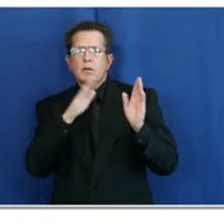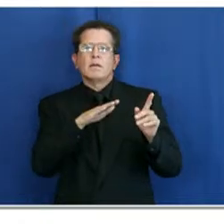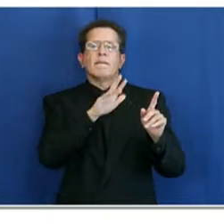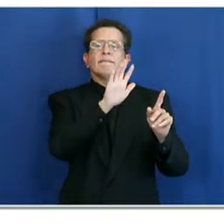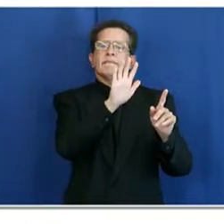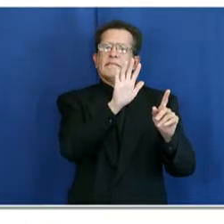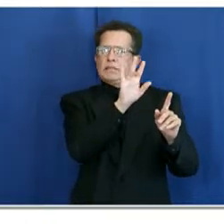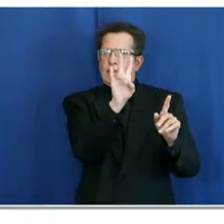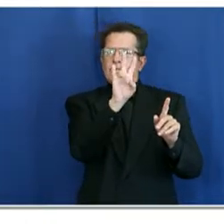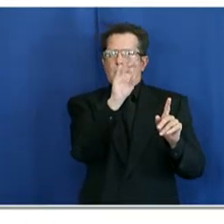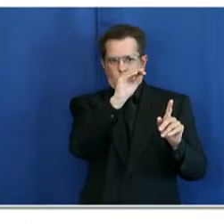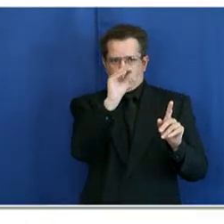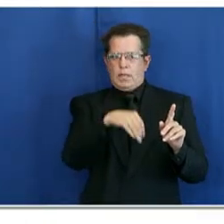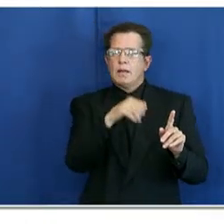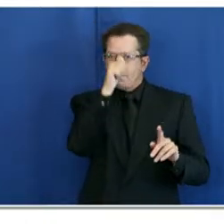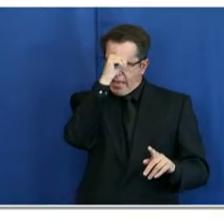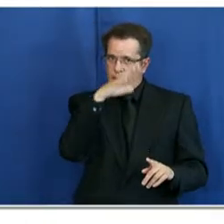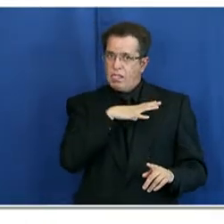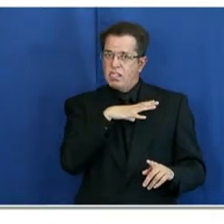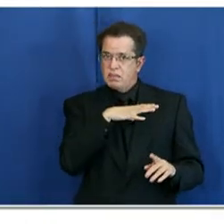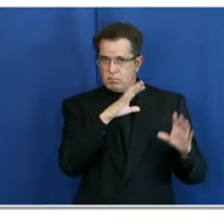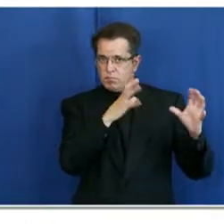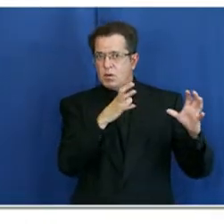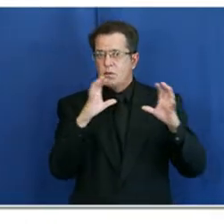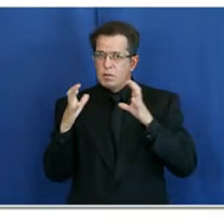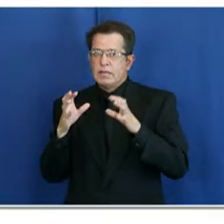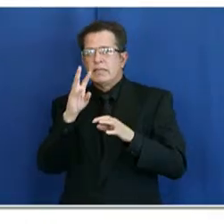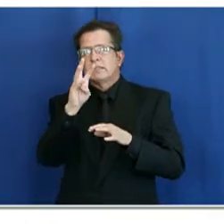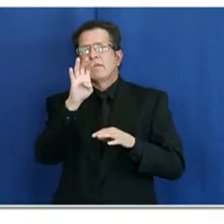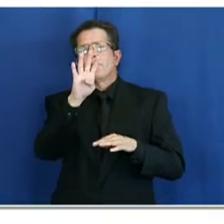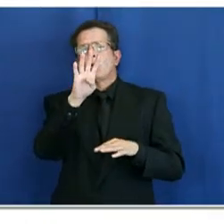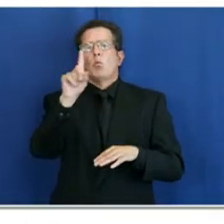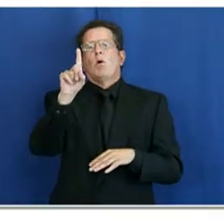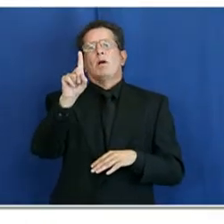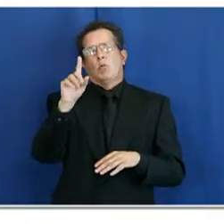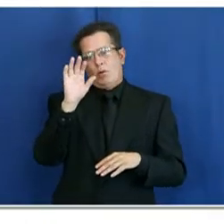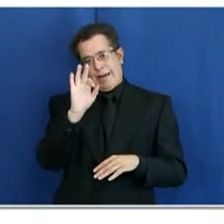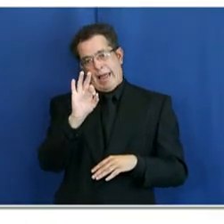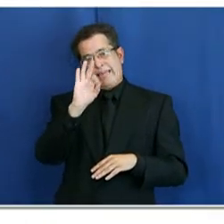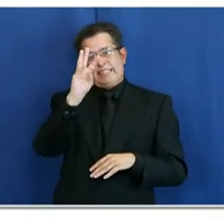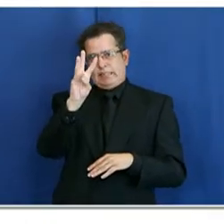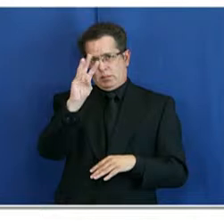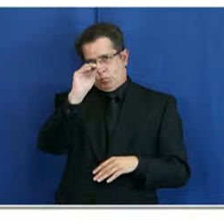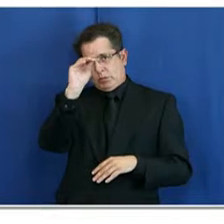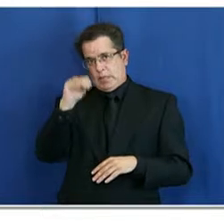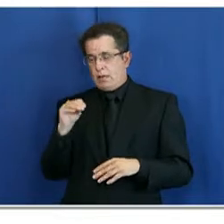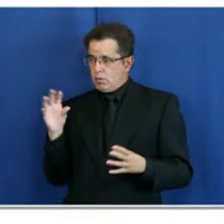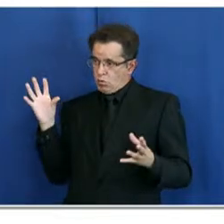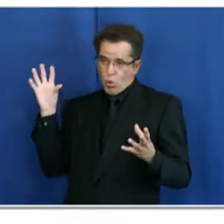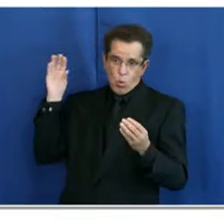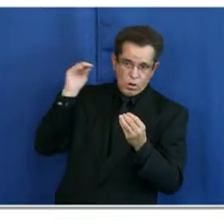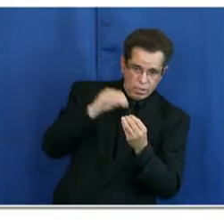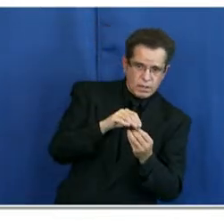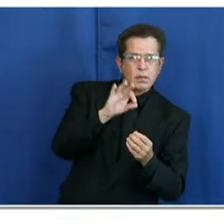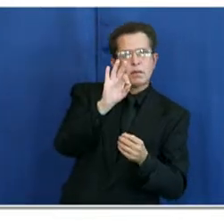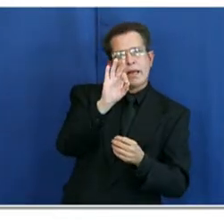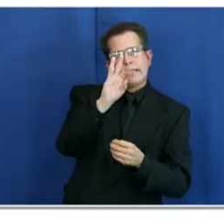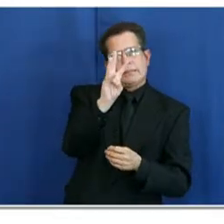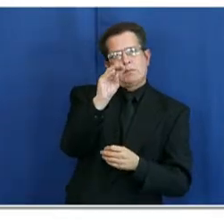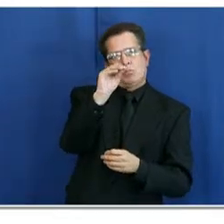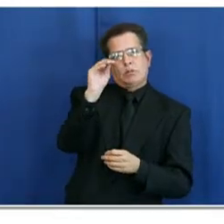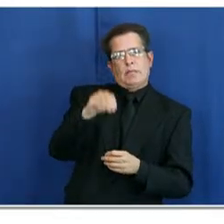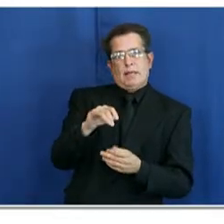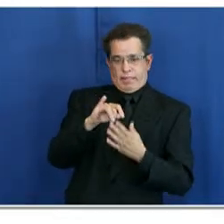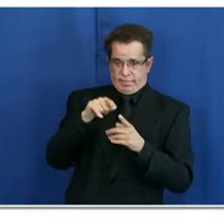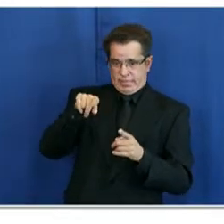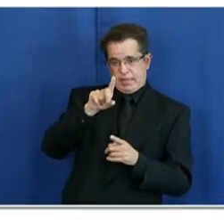380 or 57% are male, and 641 or 96% of the total number of individuals that